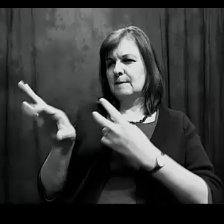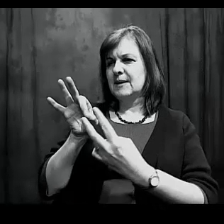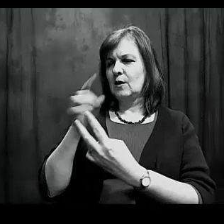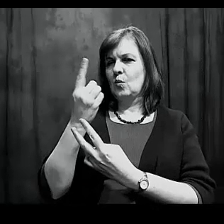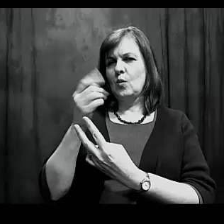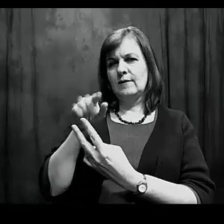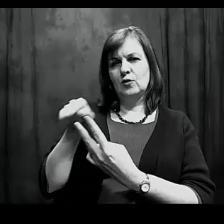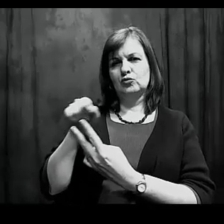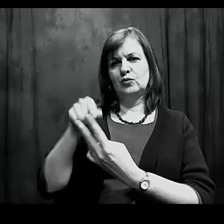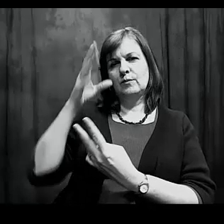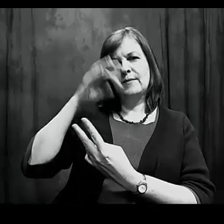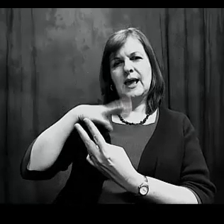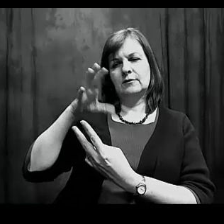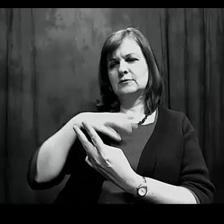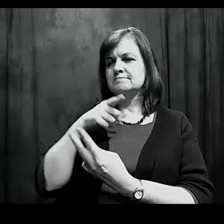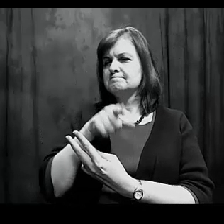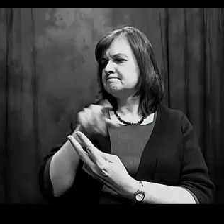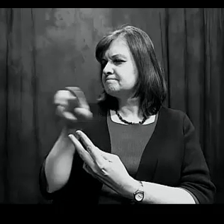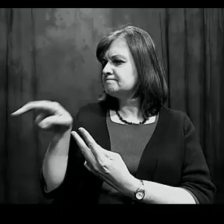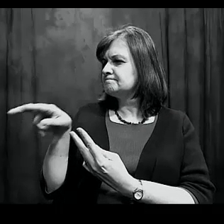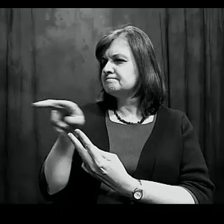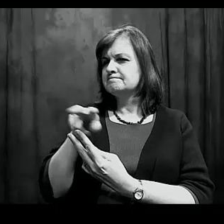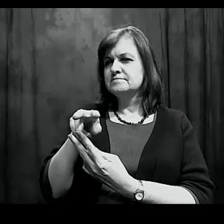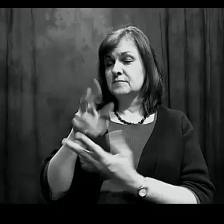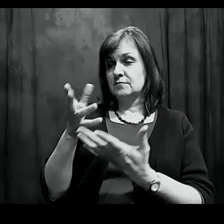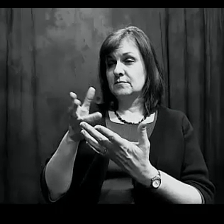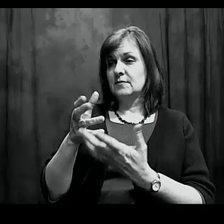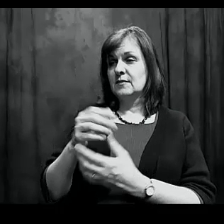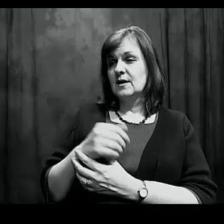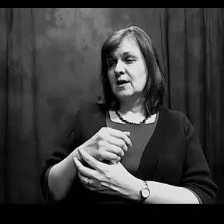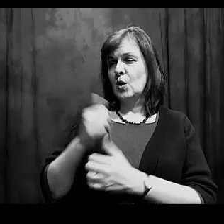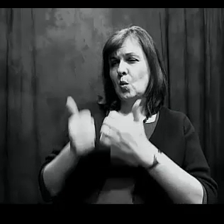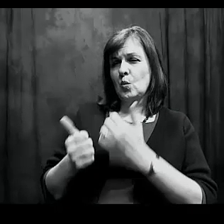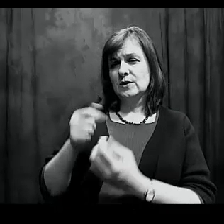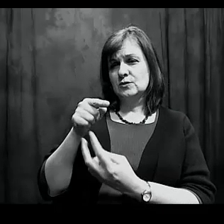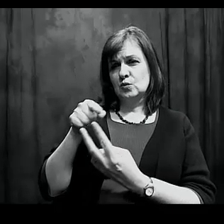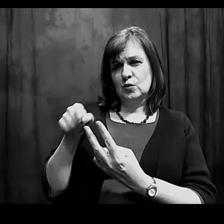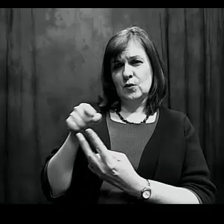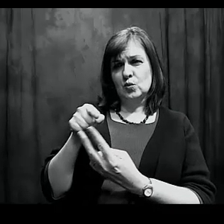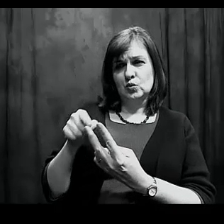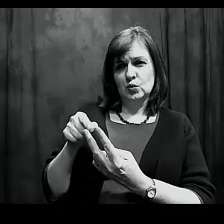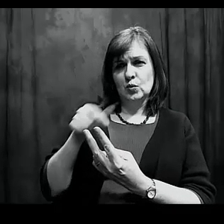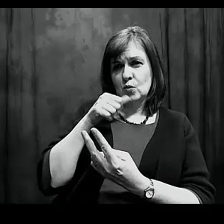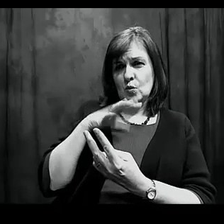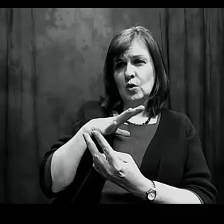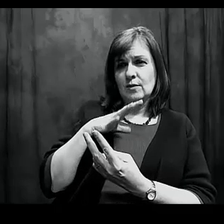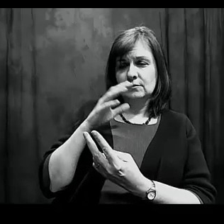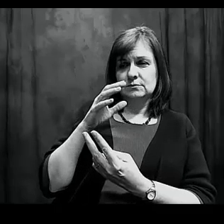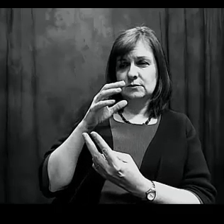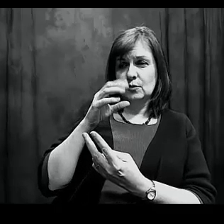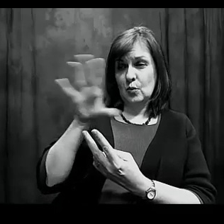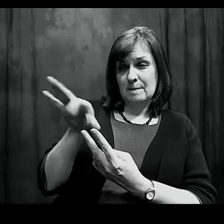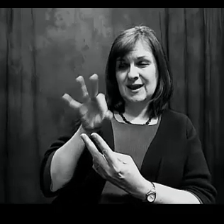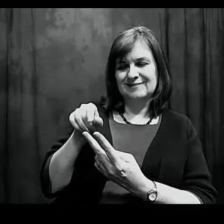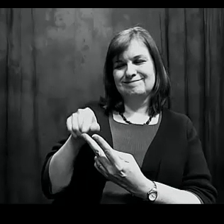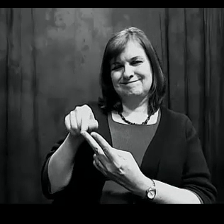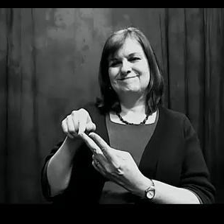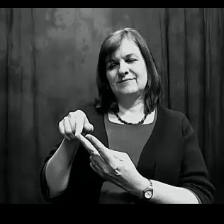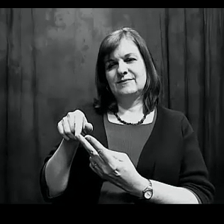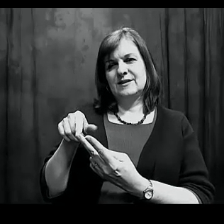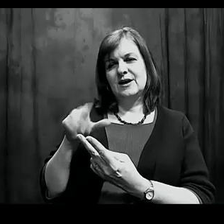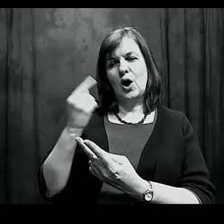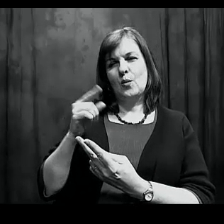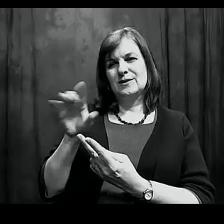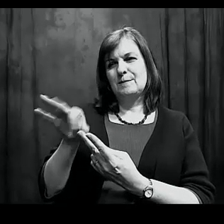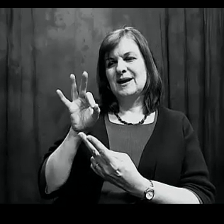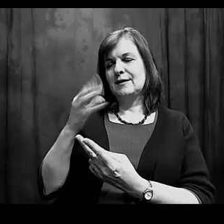to pick one of these males to mate with. Which one do you think she's going to pick? Oh,